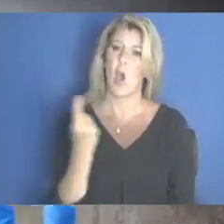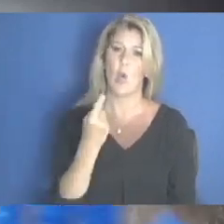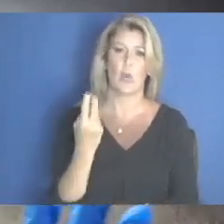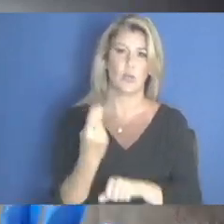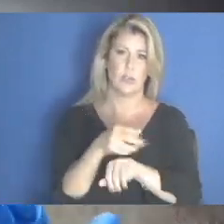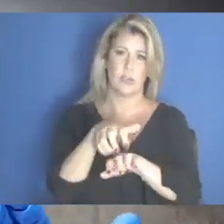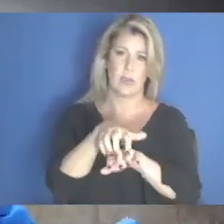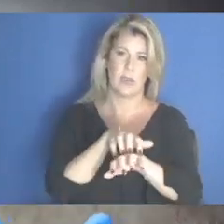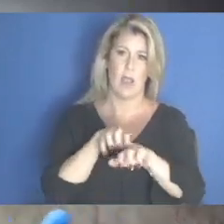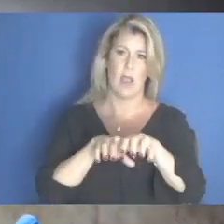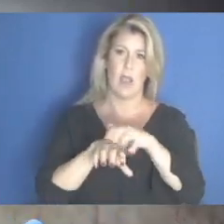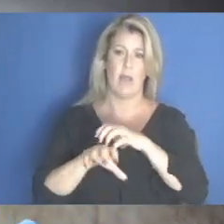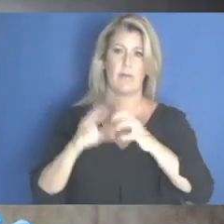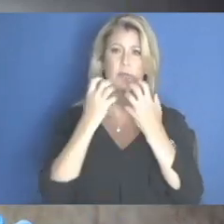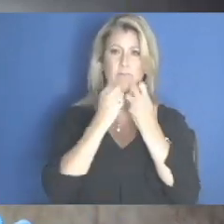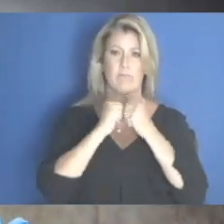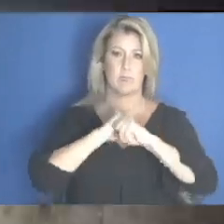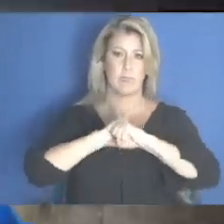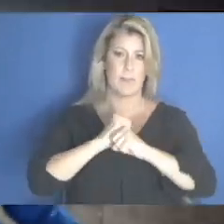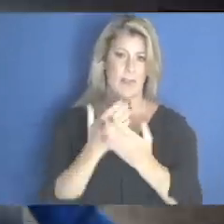protect my hands.